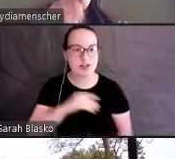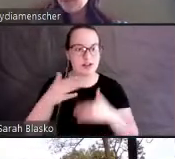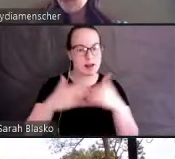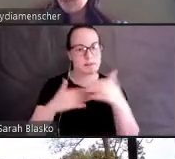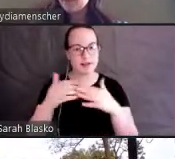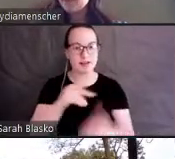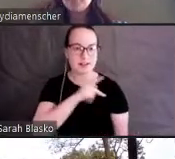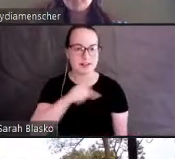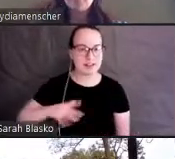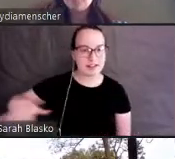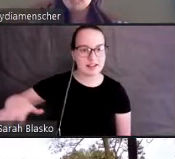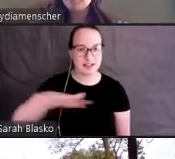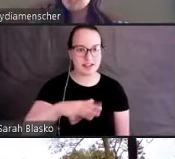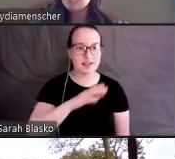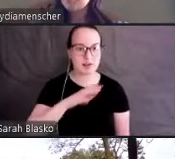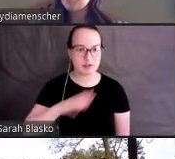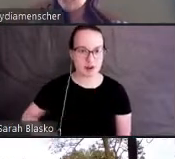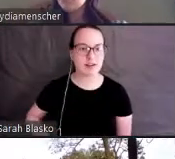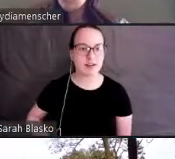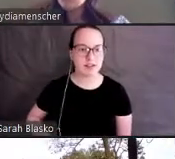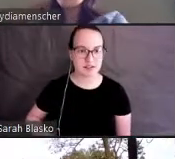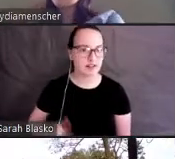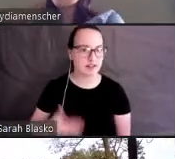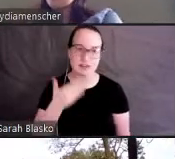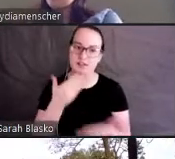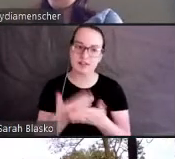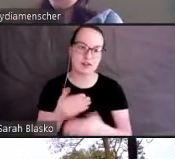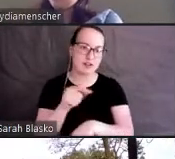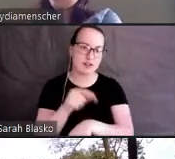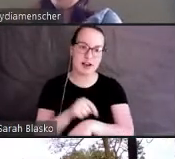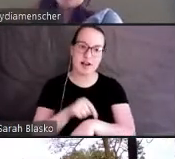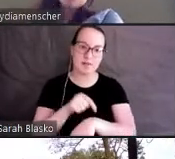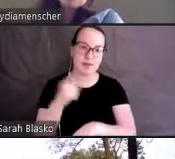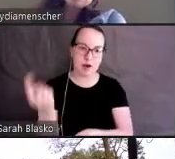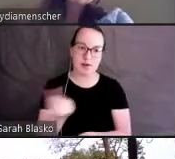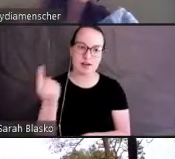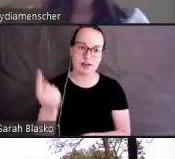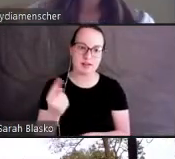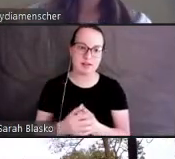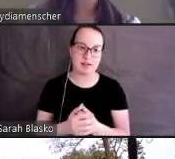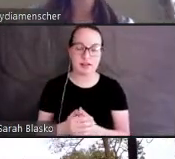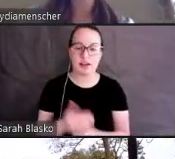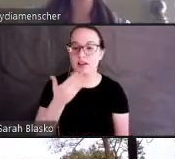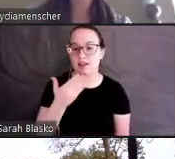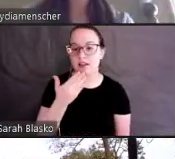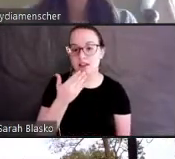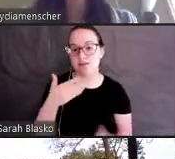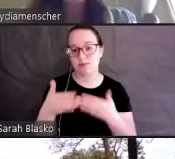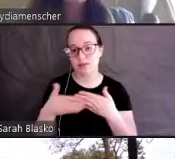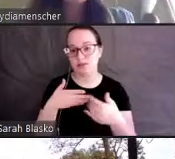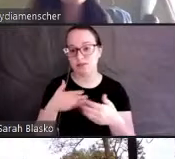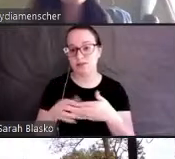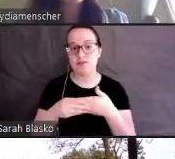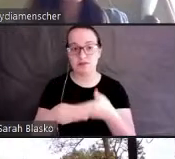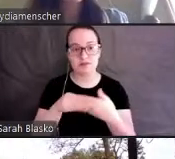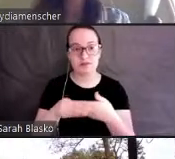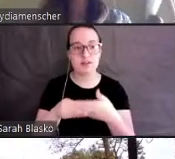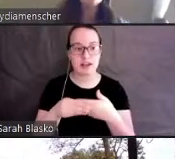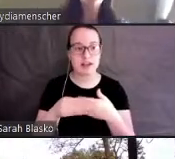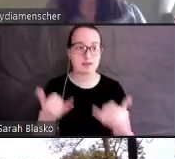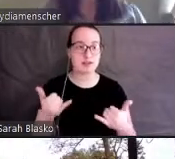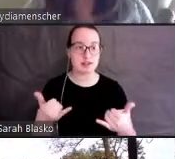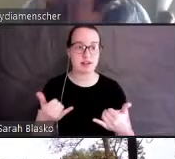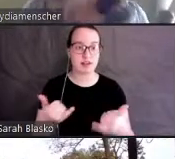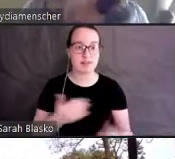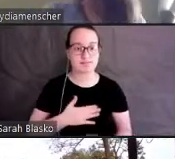it is just always a good time. And hey, guys, thanks for being so flexible today. You know, we always